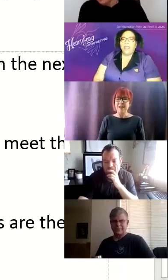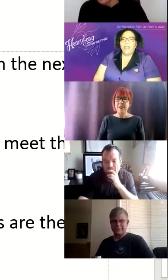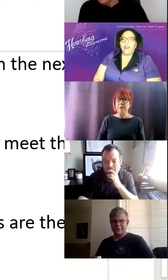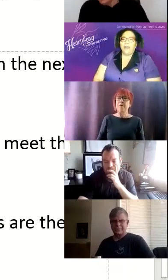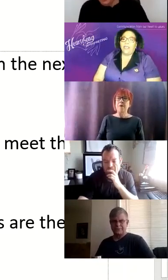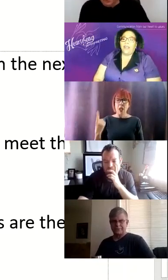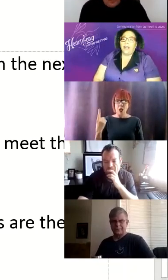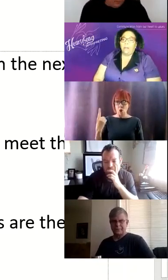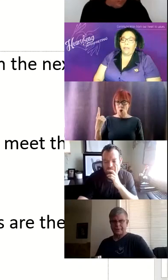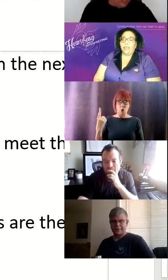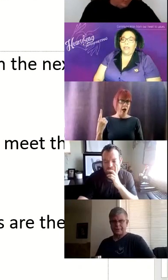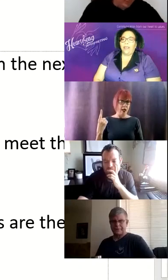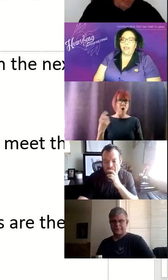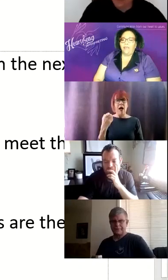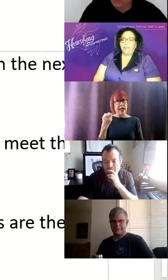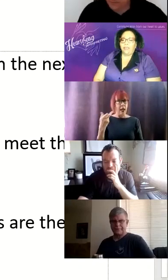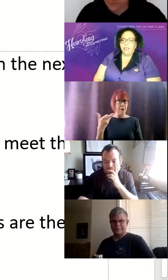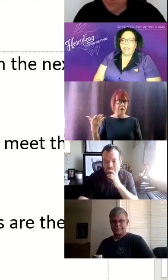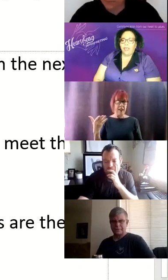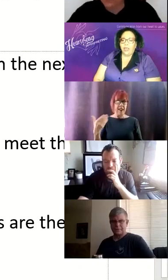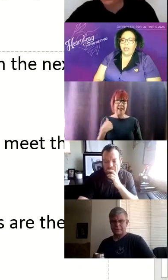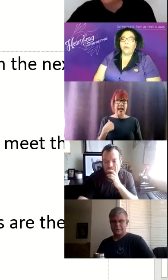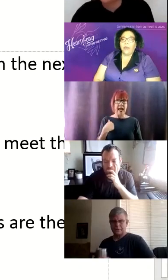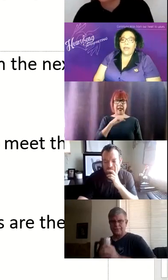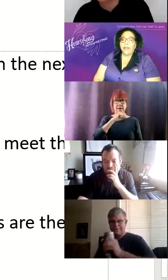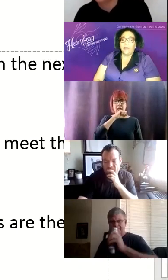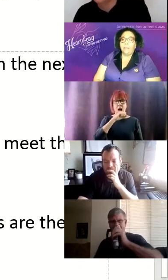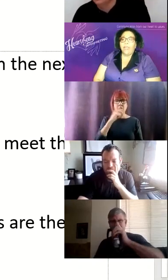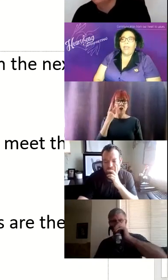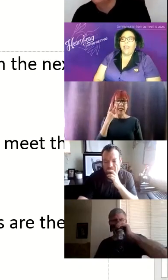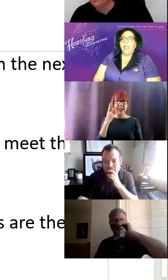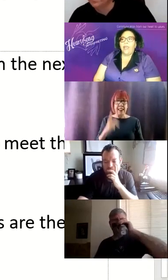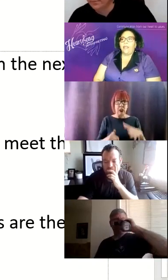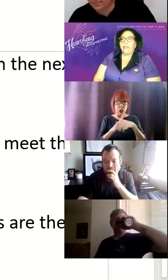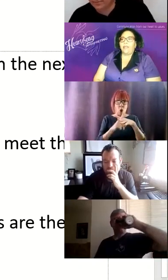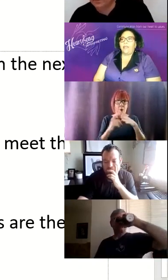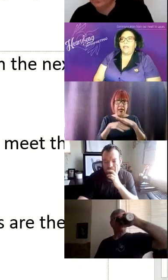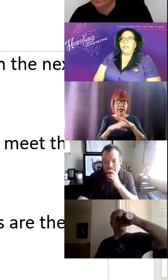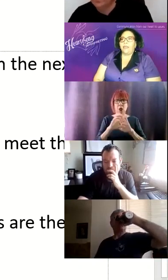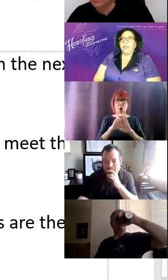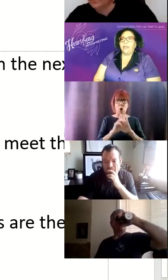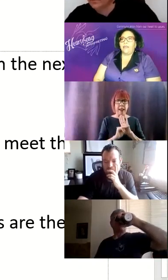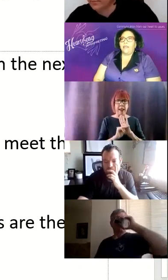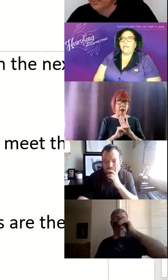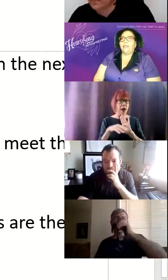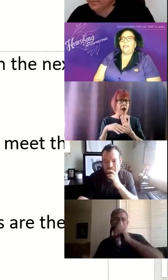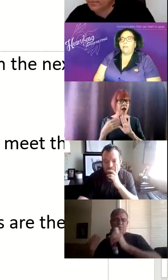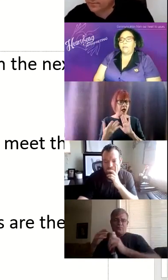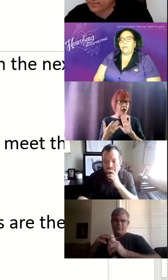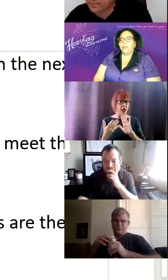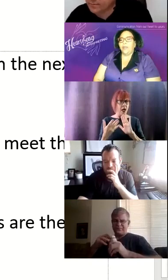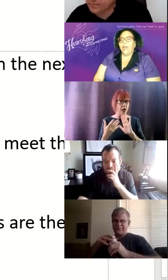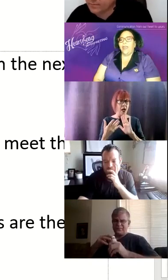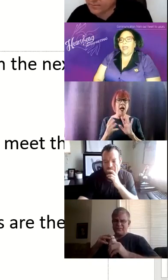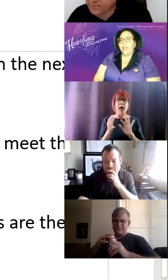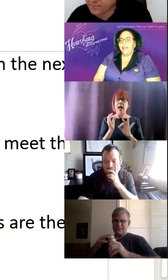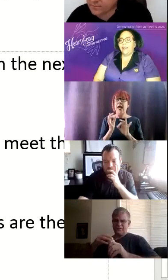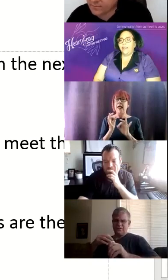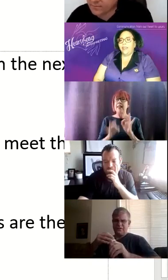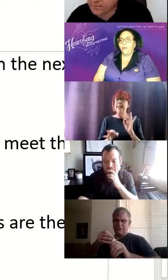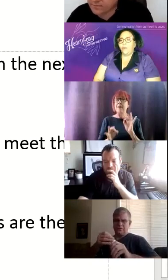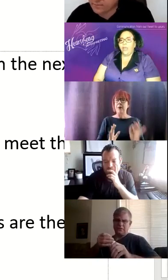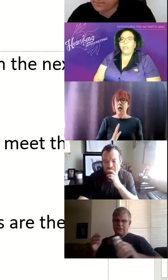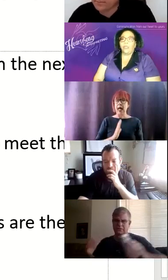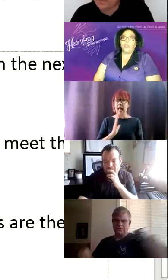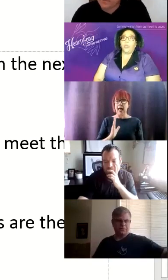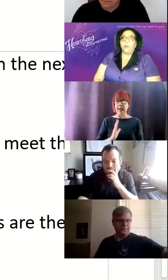One thing, or actually a couple things that I'd love to see in curriculum is the simple etiquette